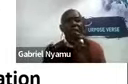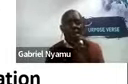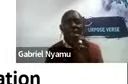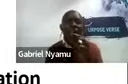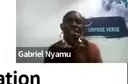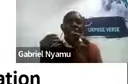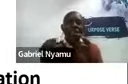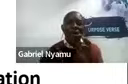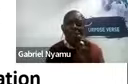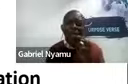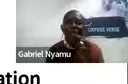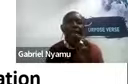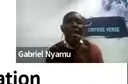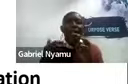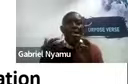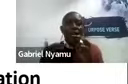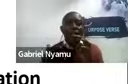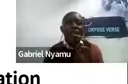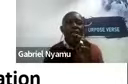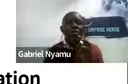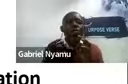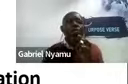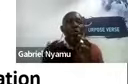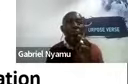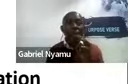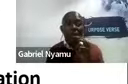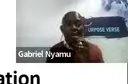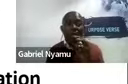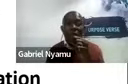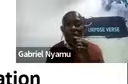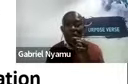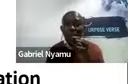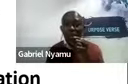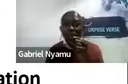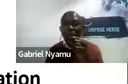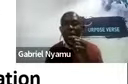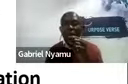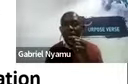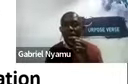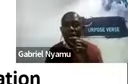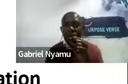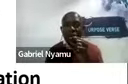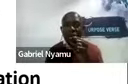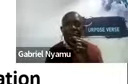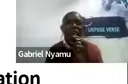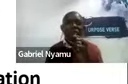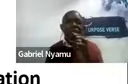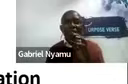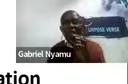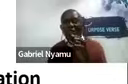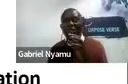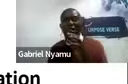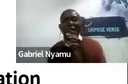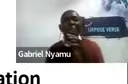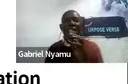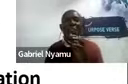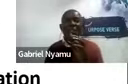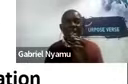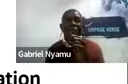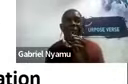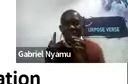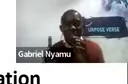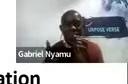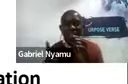decisions and all that. And that starts shaping a reality in what could be your purpose and how you impact people around you. Then, of course, affirmation,